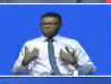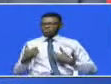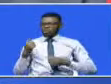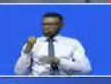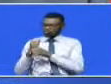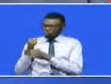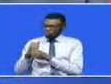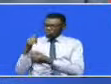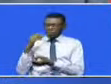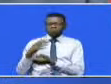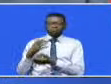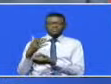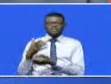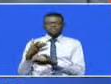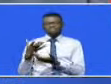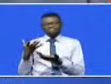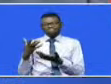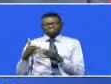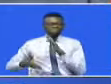be revisited on us again.